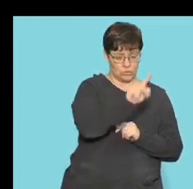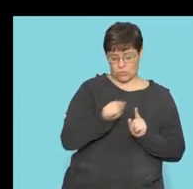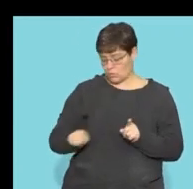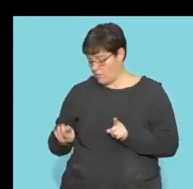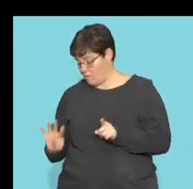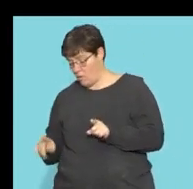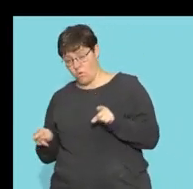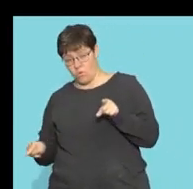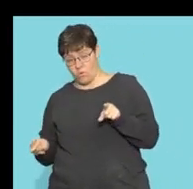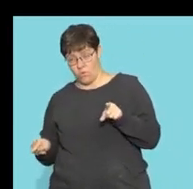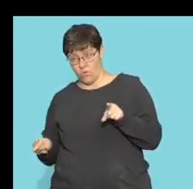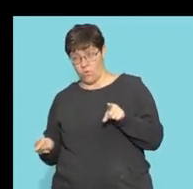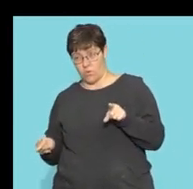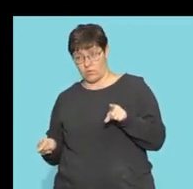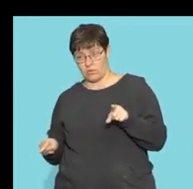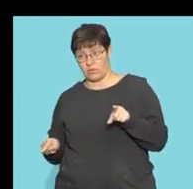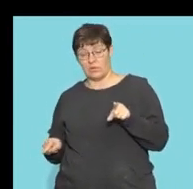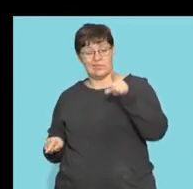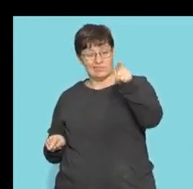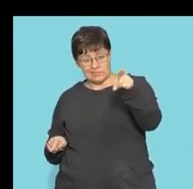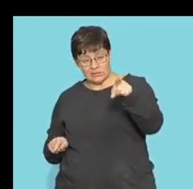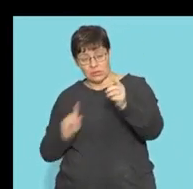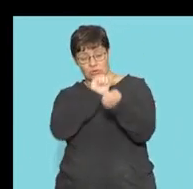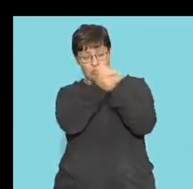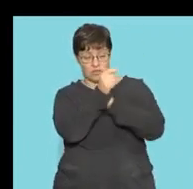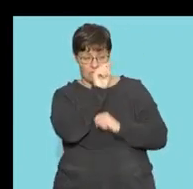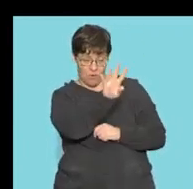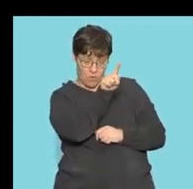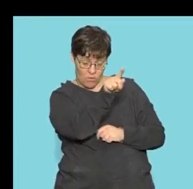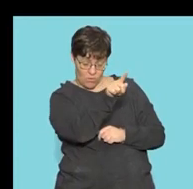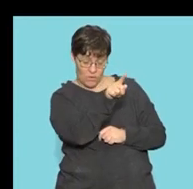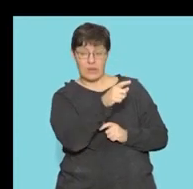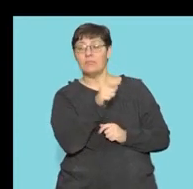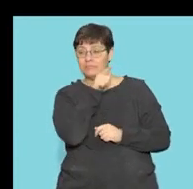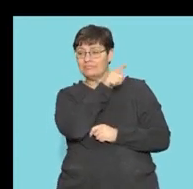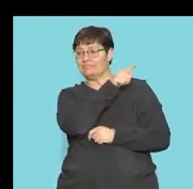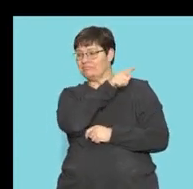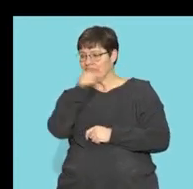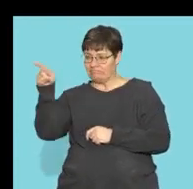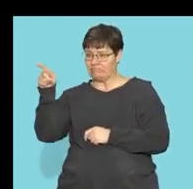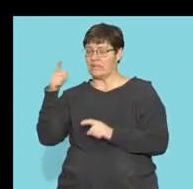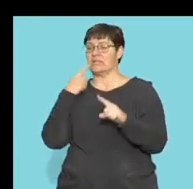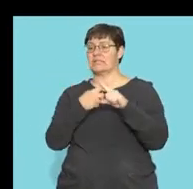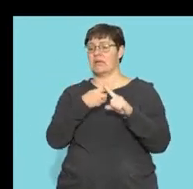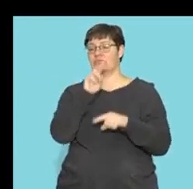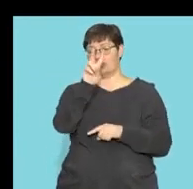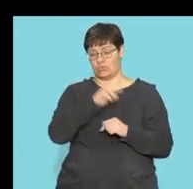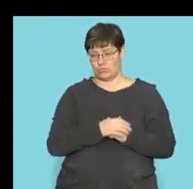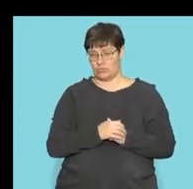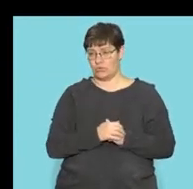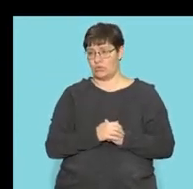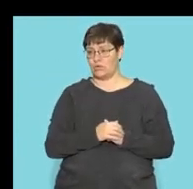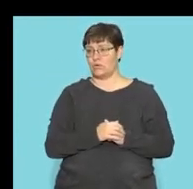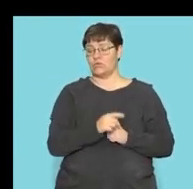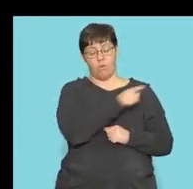4 electrons. To make that 2 electrons into 4, I'm going to multiply this whole row by 2. So everything in this